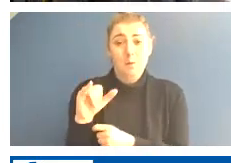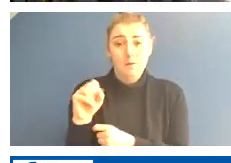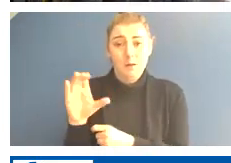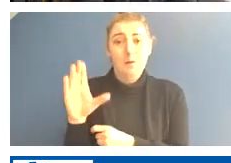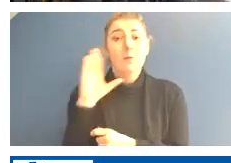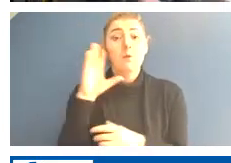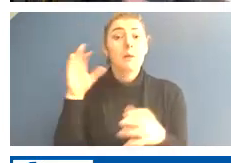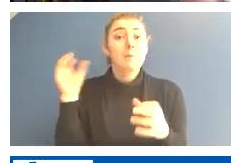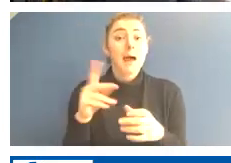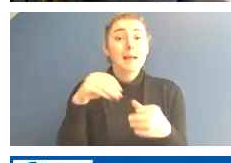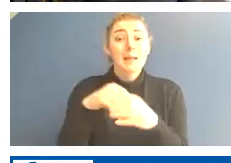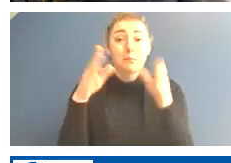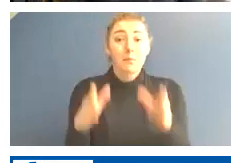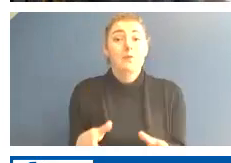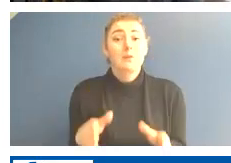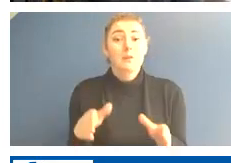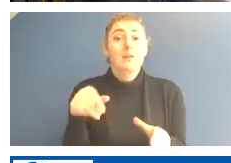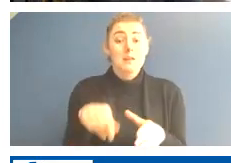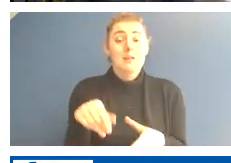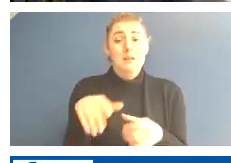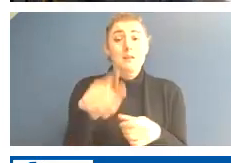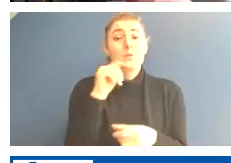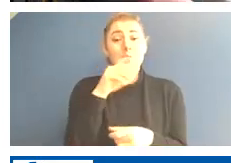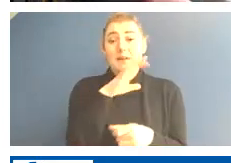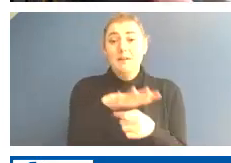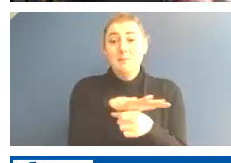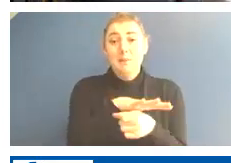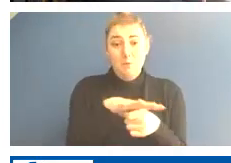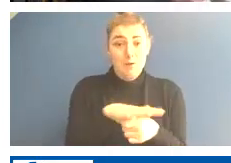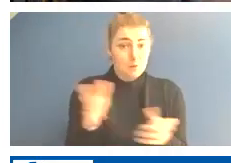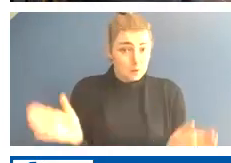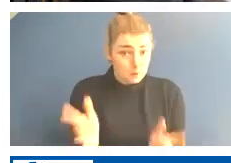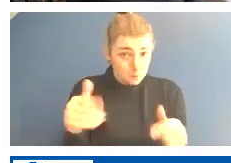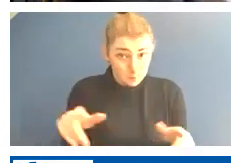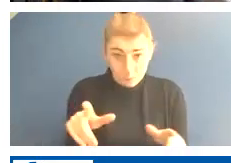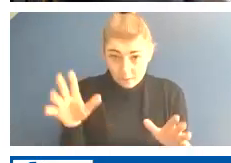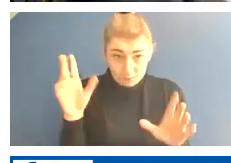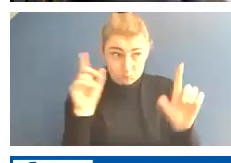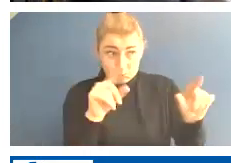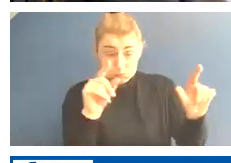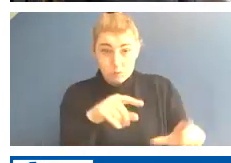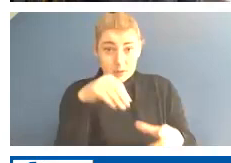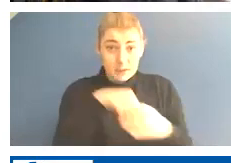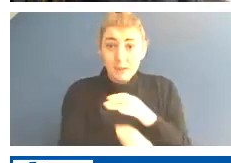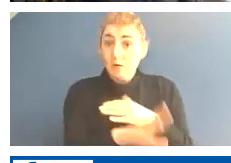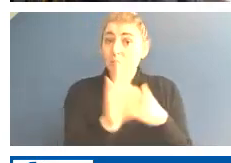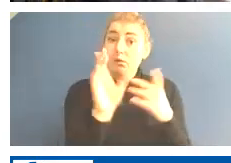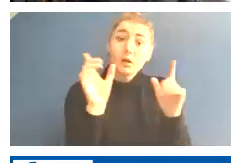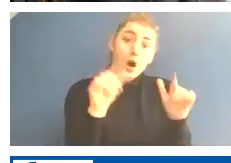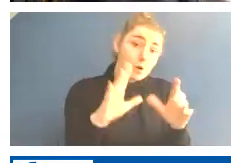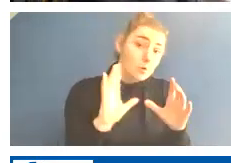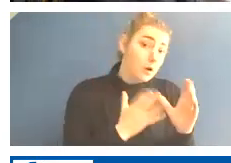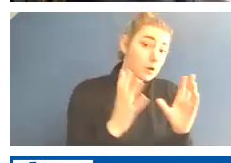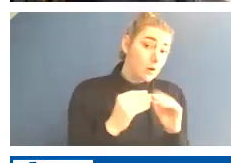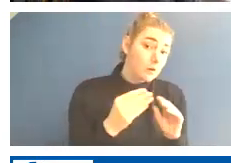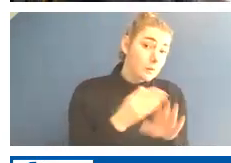Twin Cities metro area. So I'd encourage you, if you have not participated in or checked out our conference